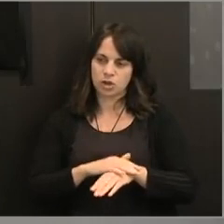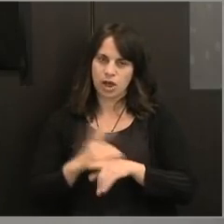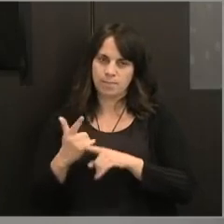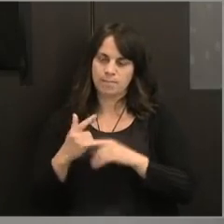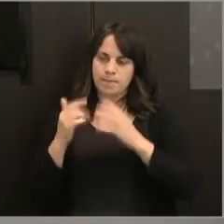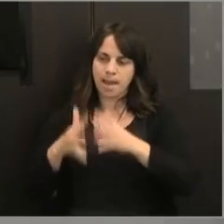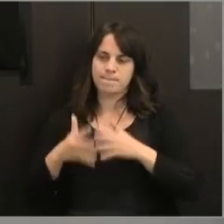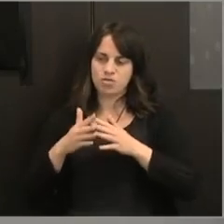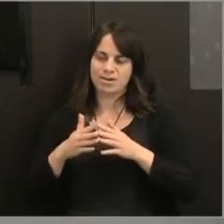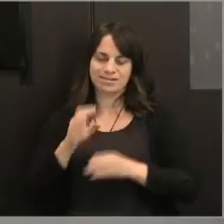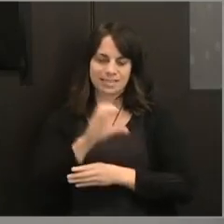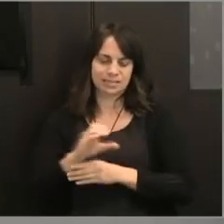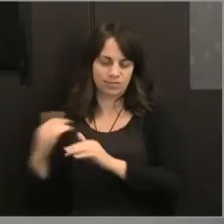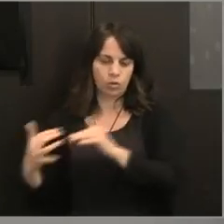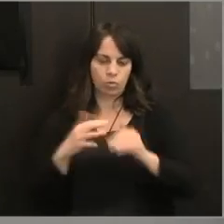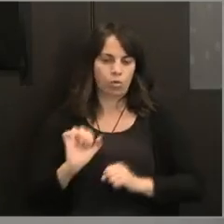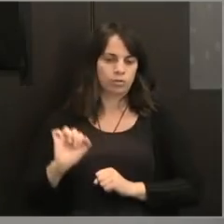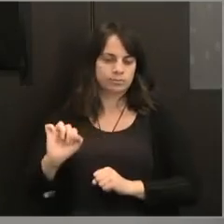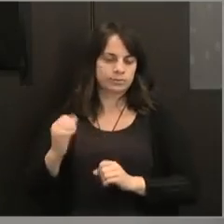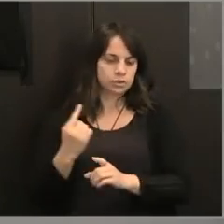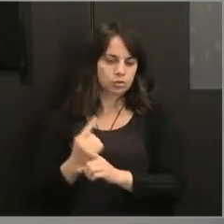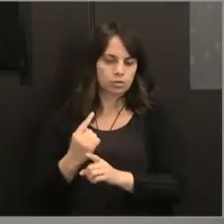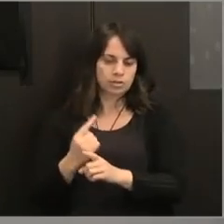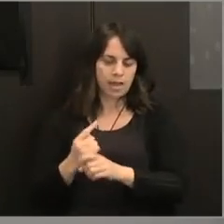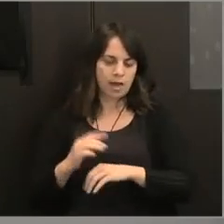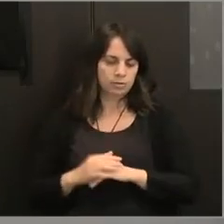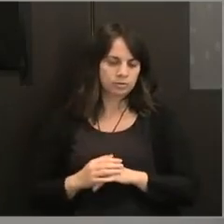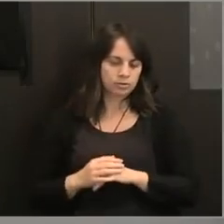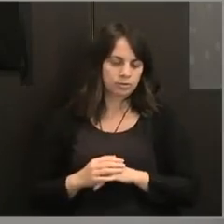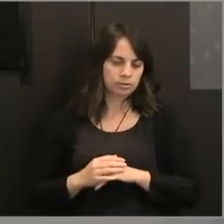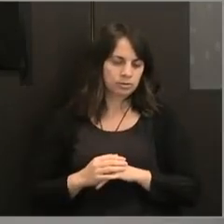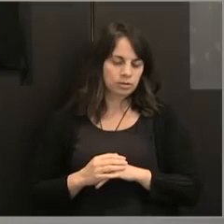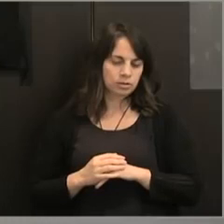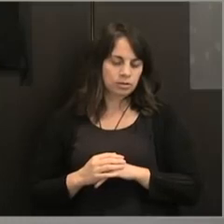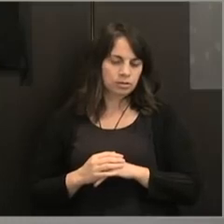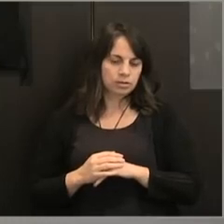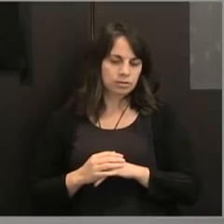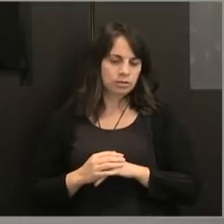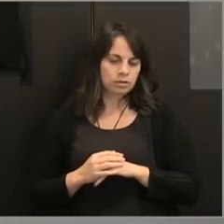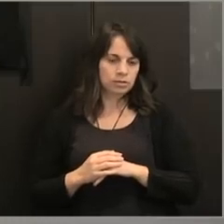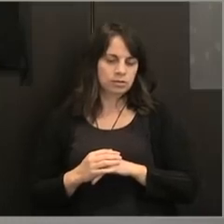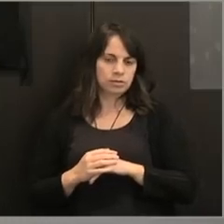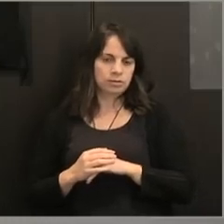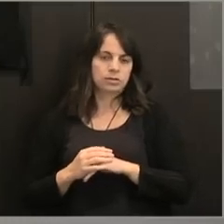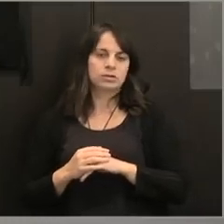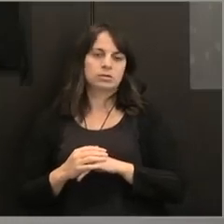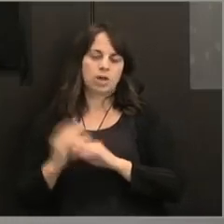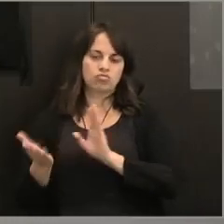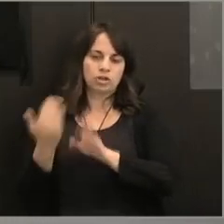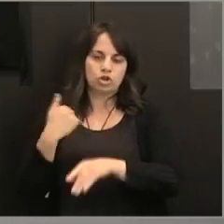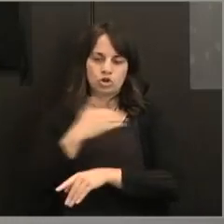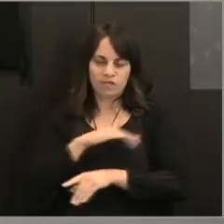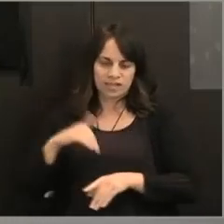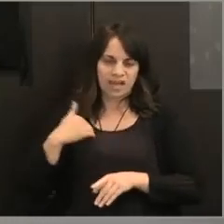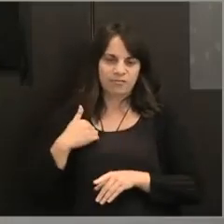War, he spoke about the return of government of the people, for the people, by